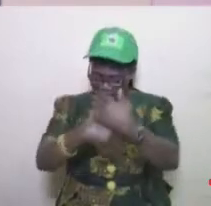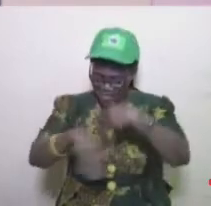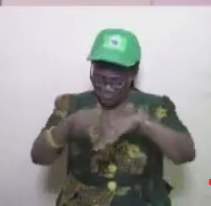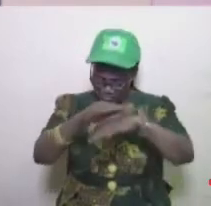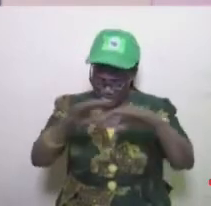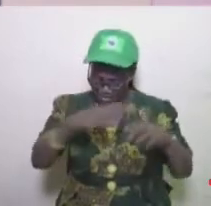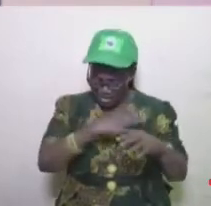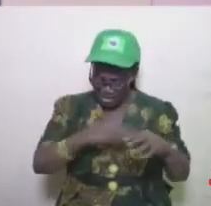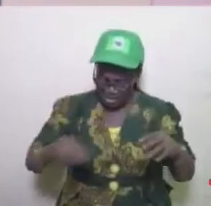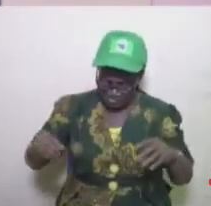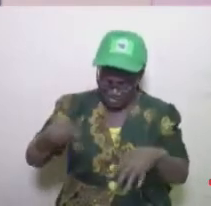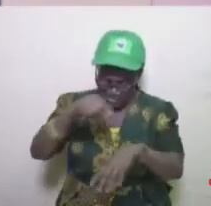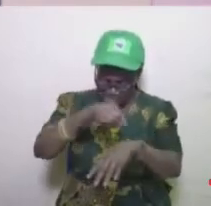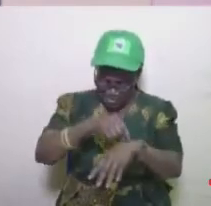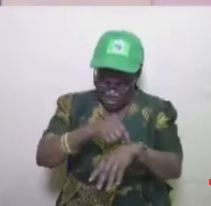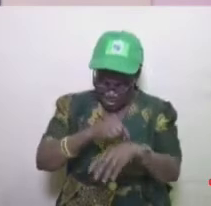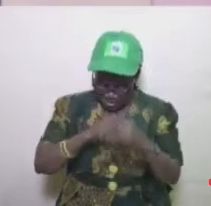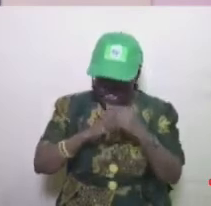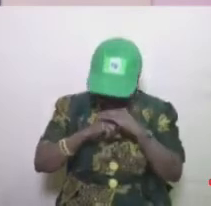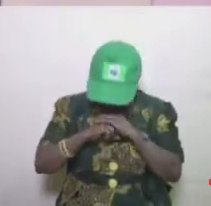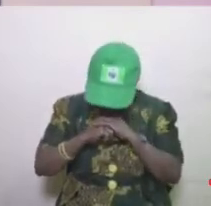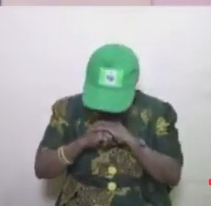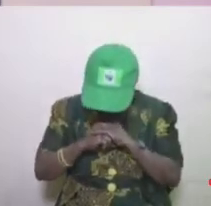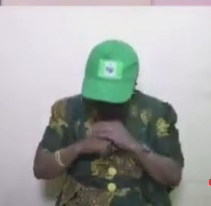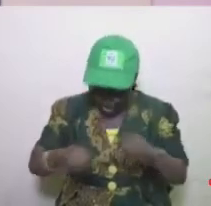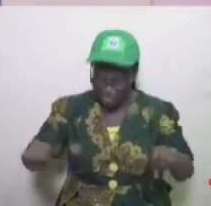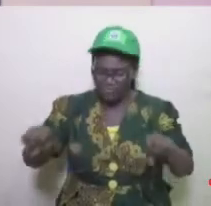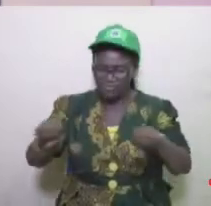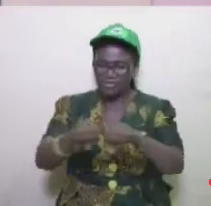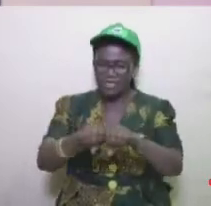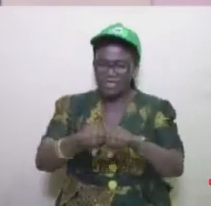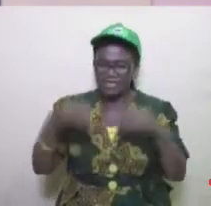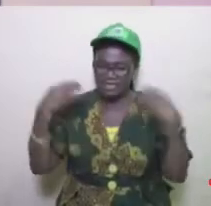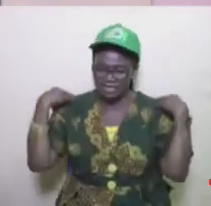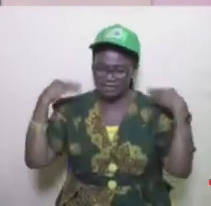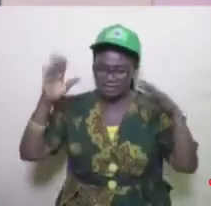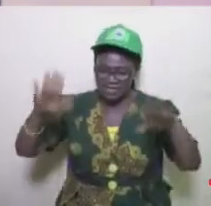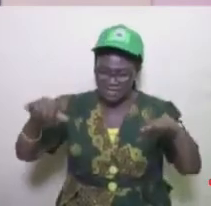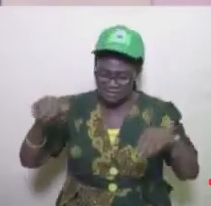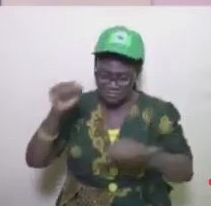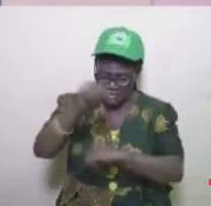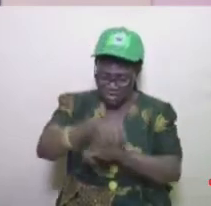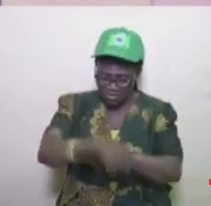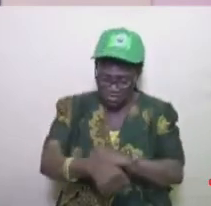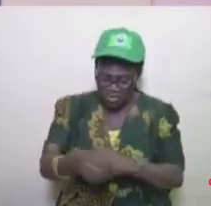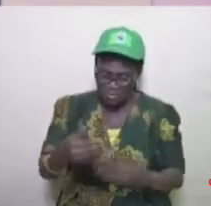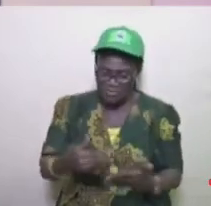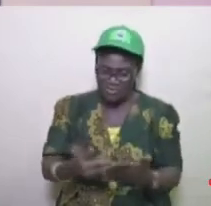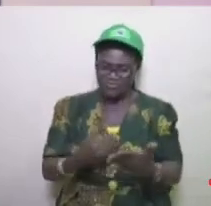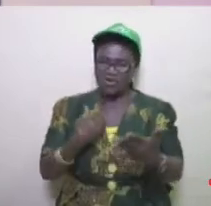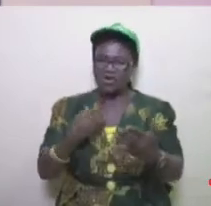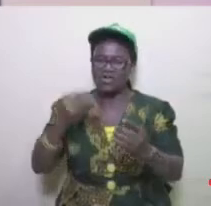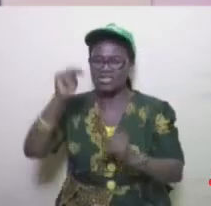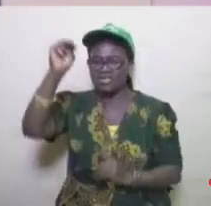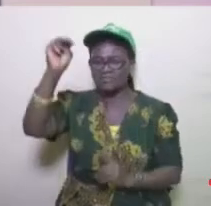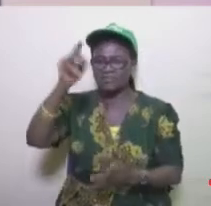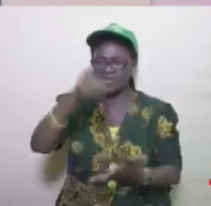Hallelujah. Heaven and earth adore. Even angels bow before